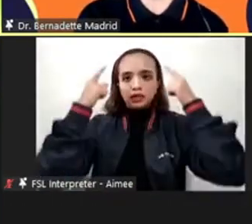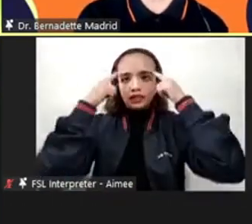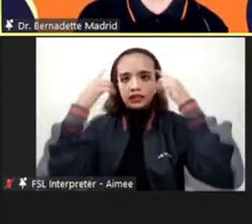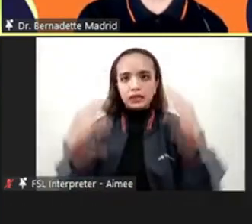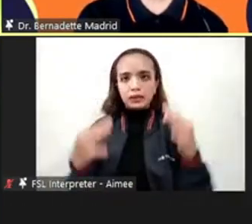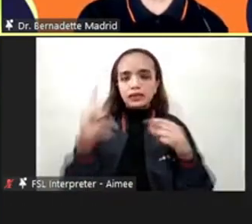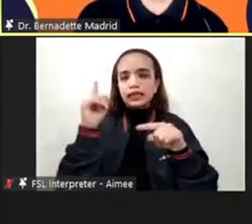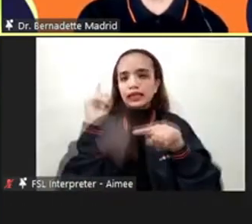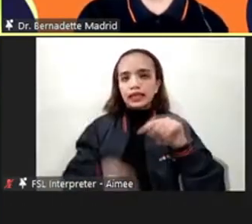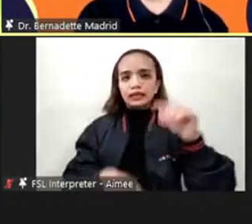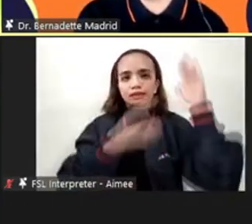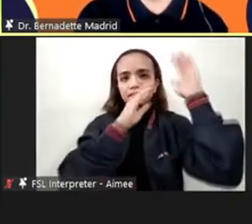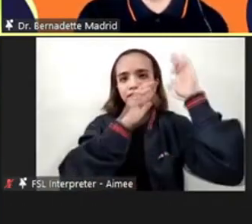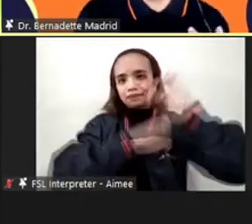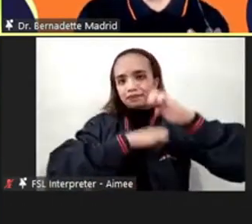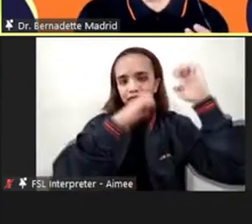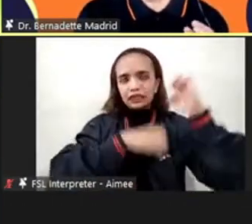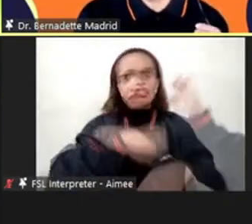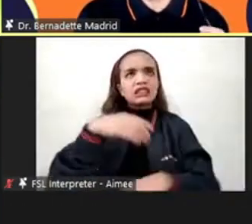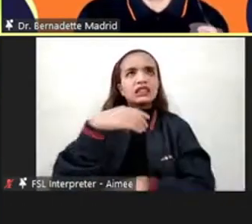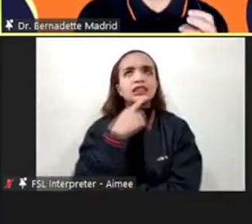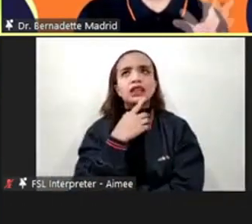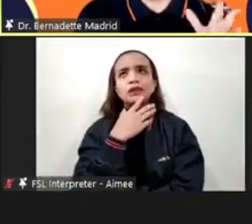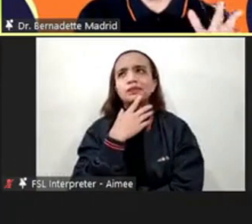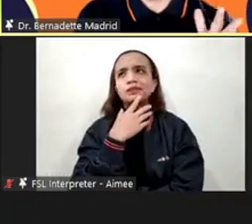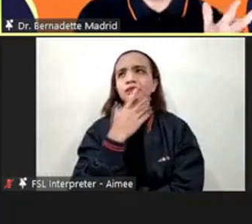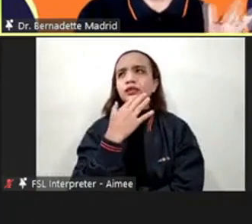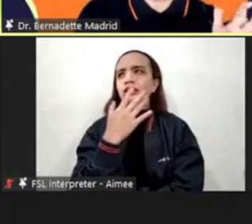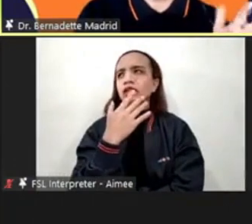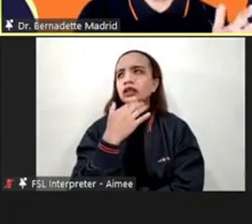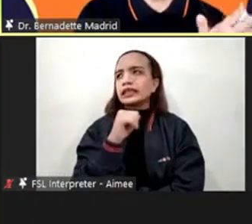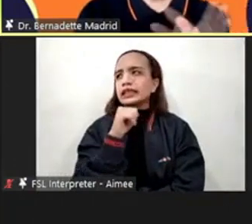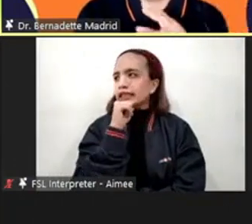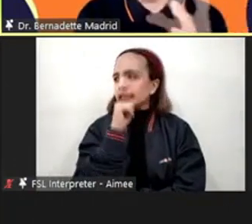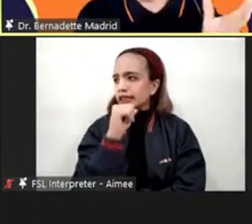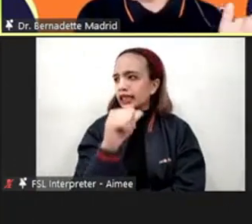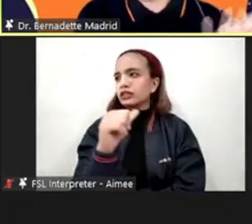siya. No, hindi yung sudden